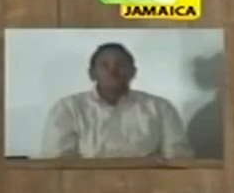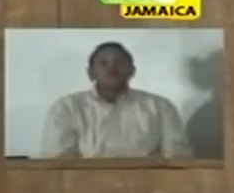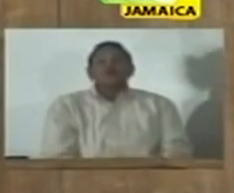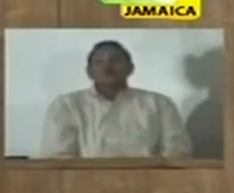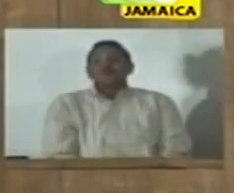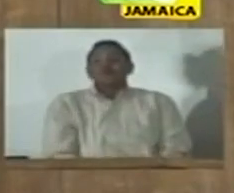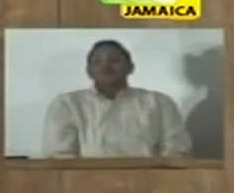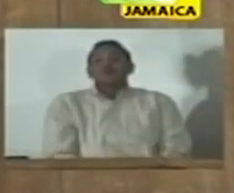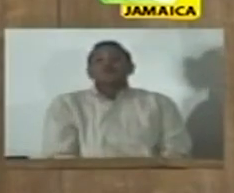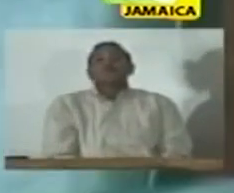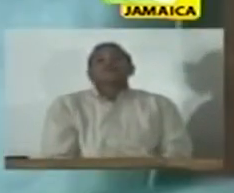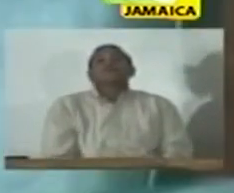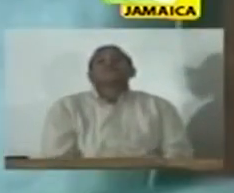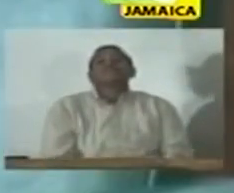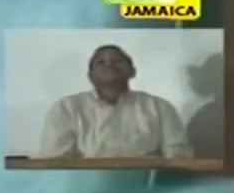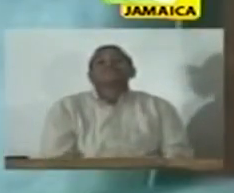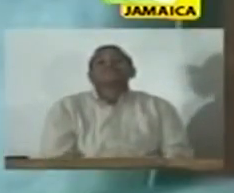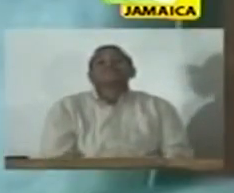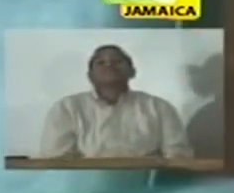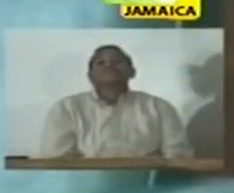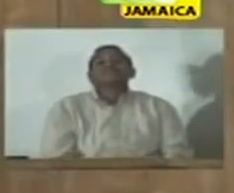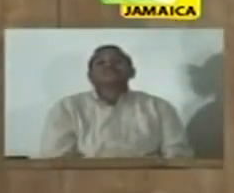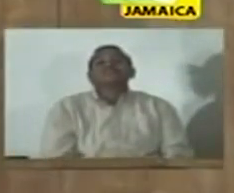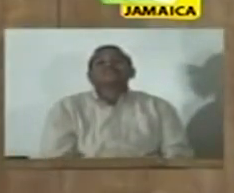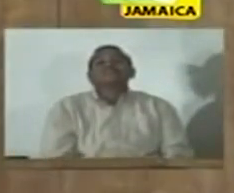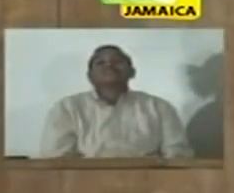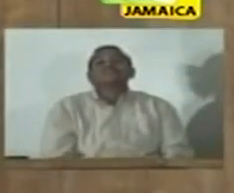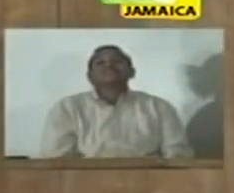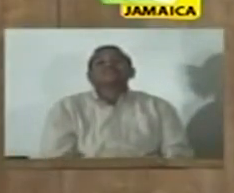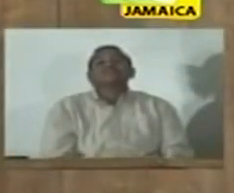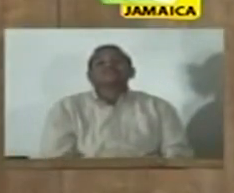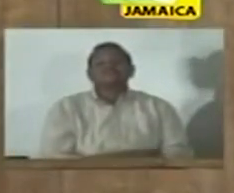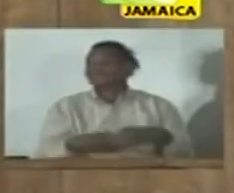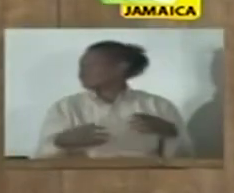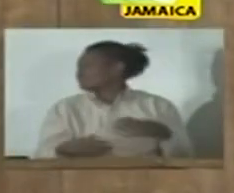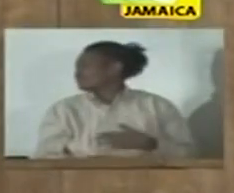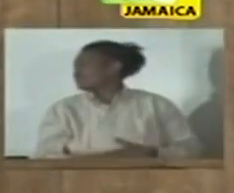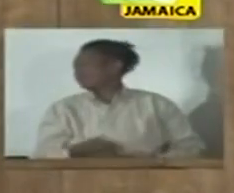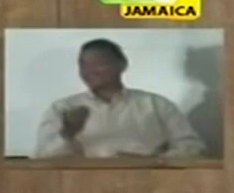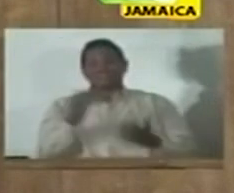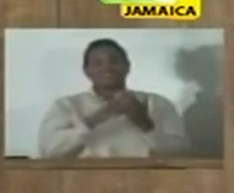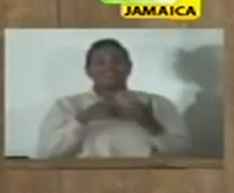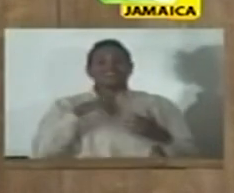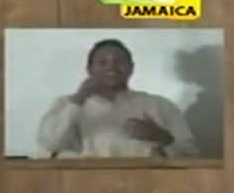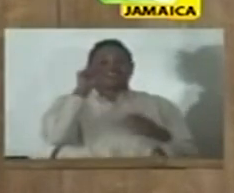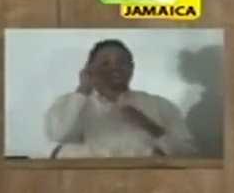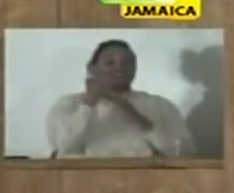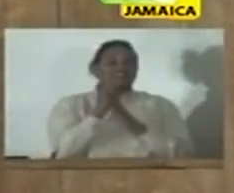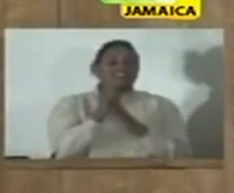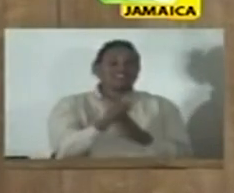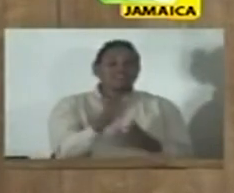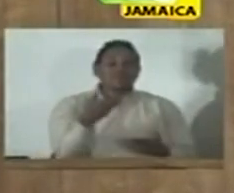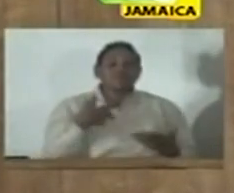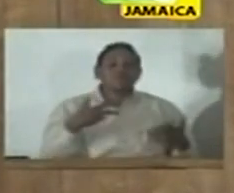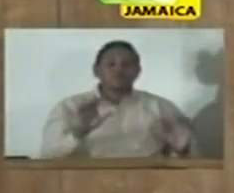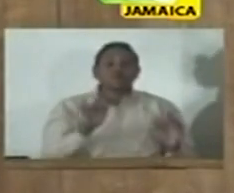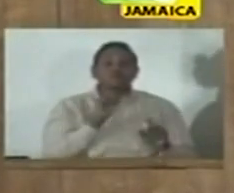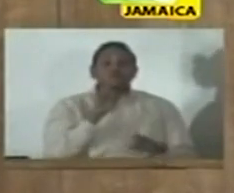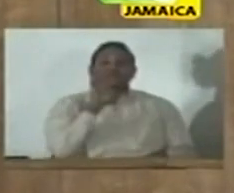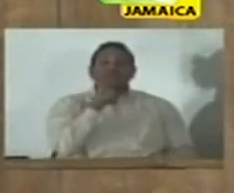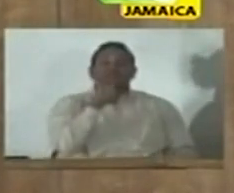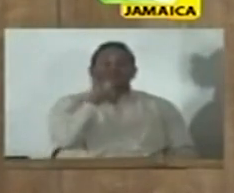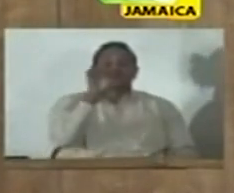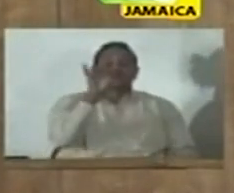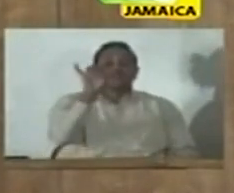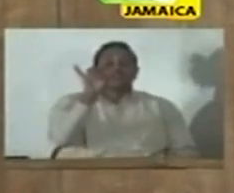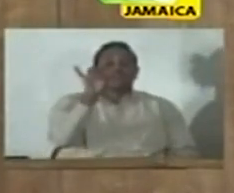I going to be permitted to speak to all the 208 billion